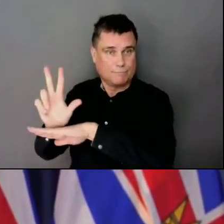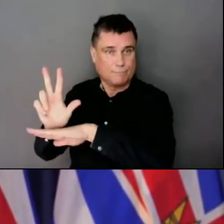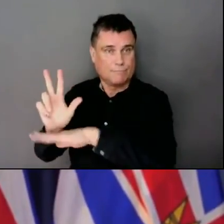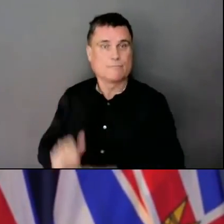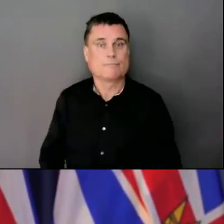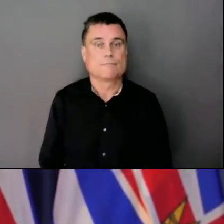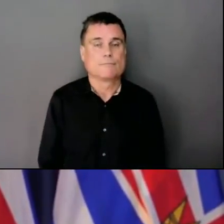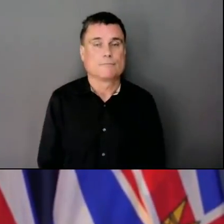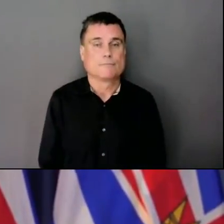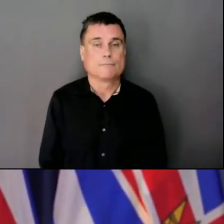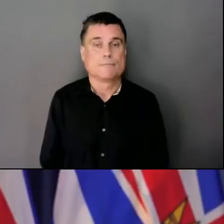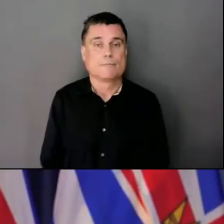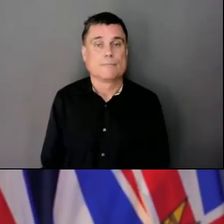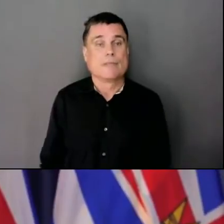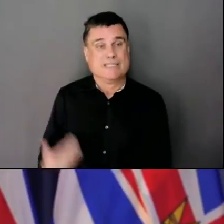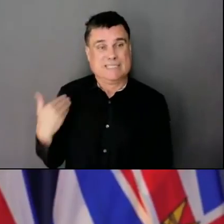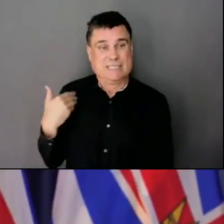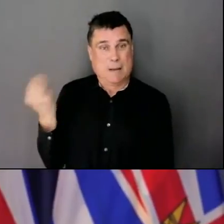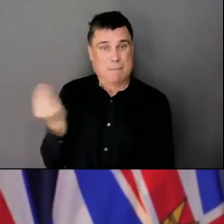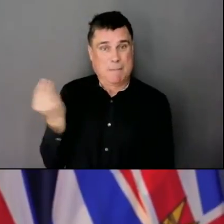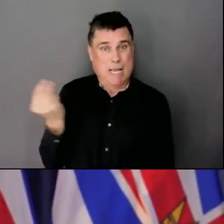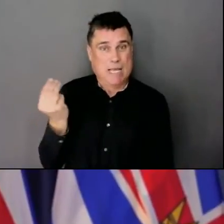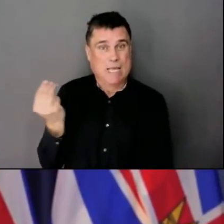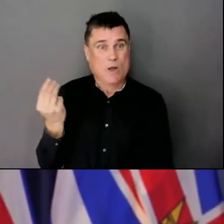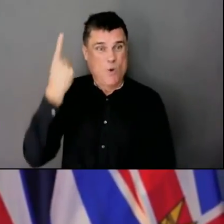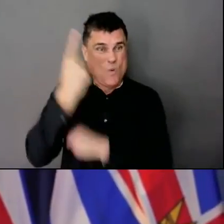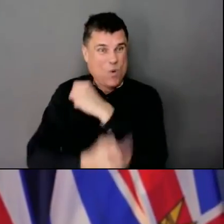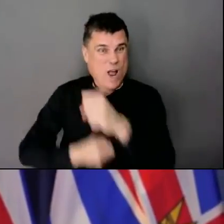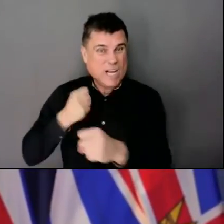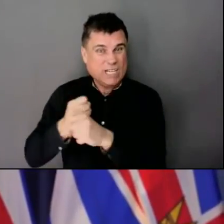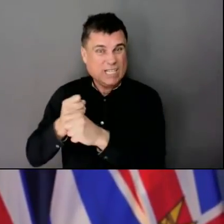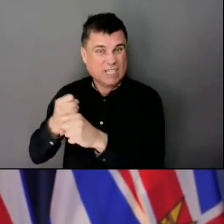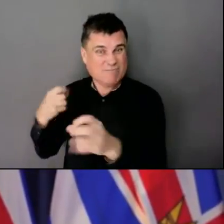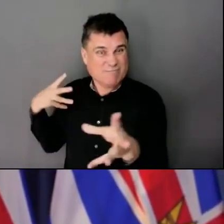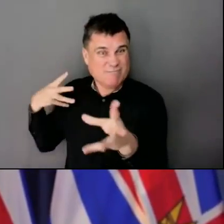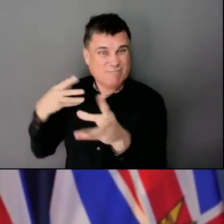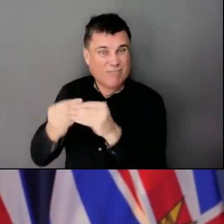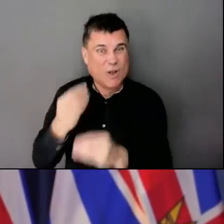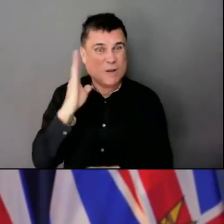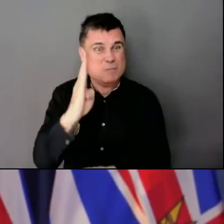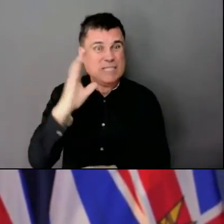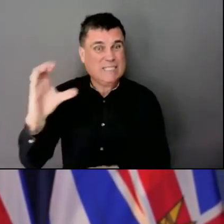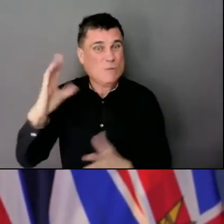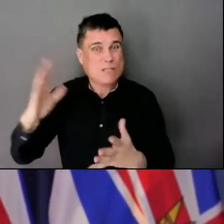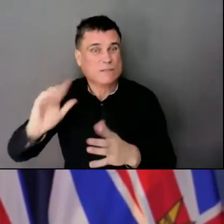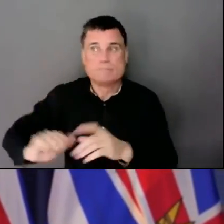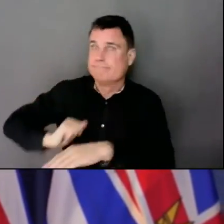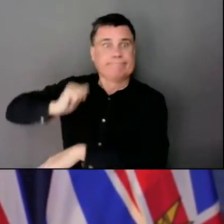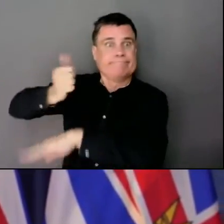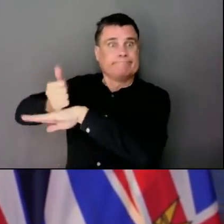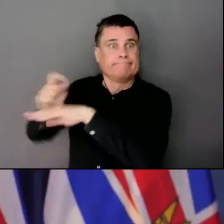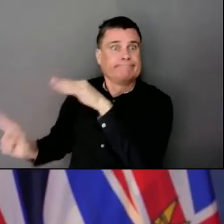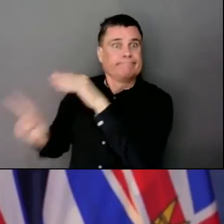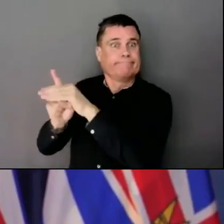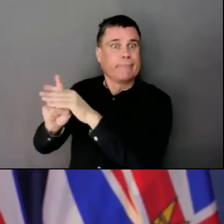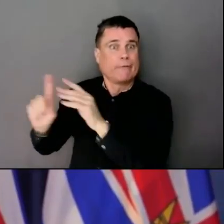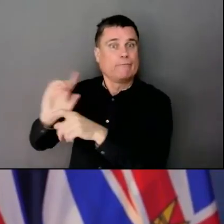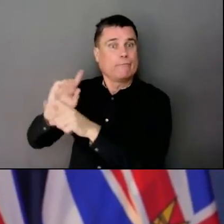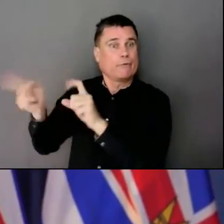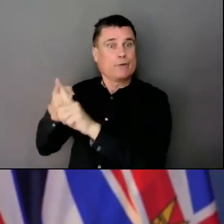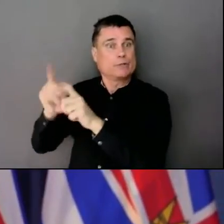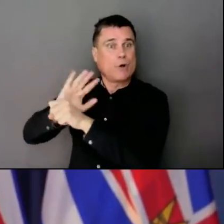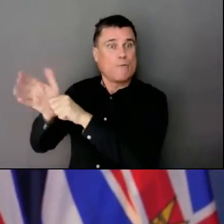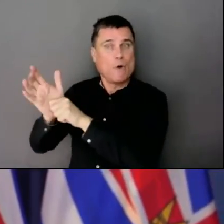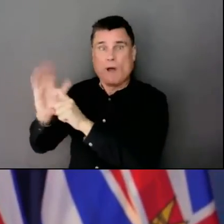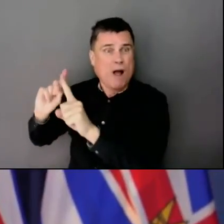first case of COVID-19 was identified here in British Columbia. And I know for all British Columbians, this has been an unprecedented